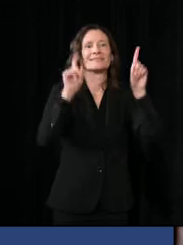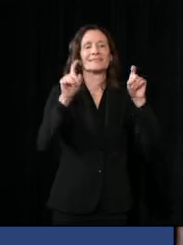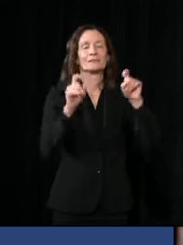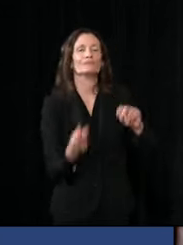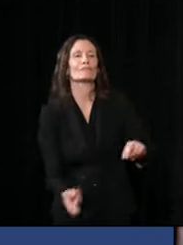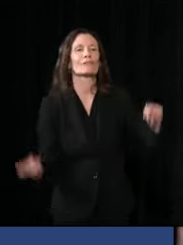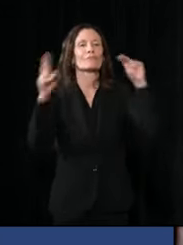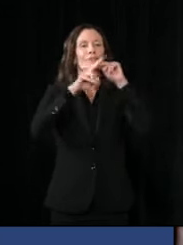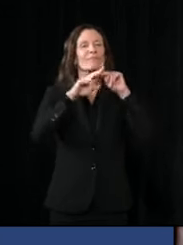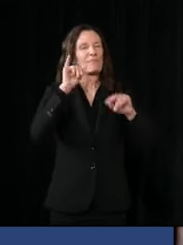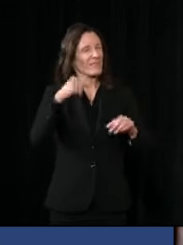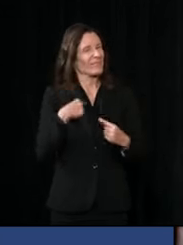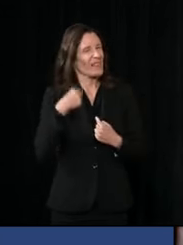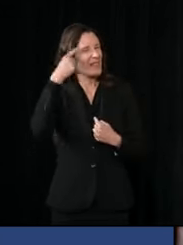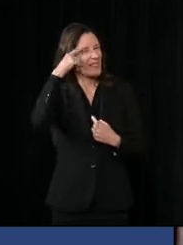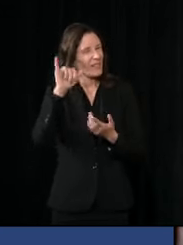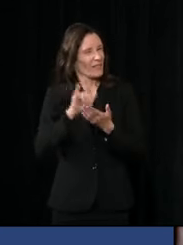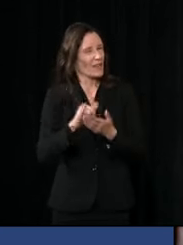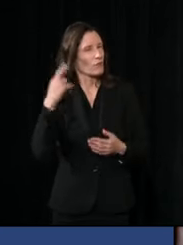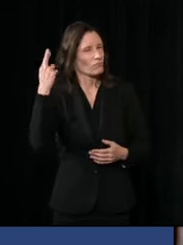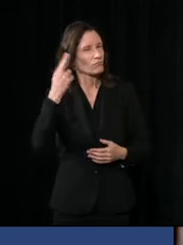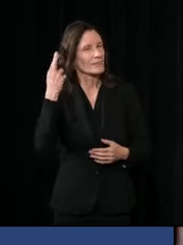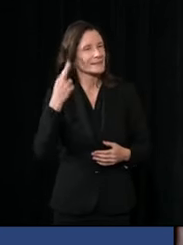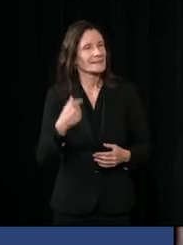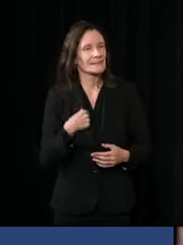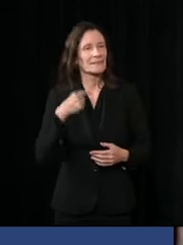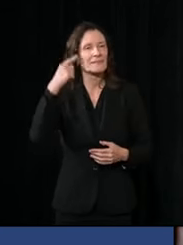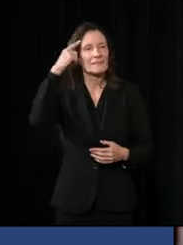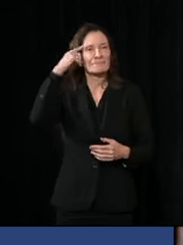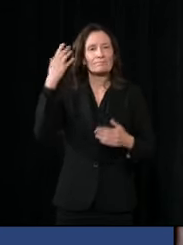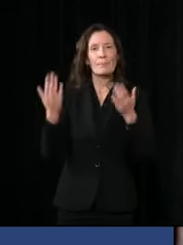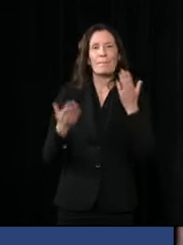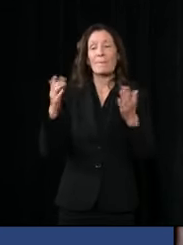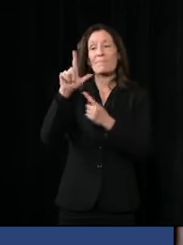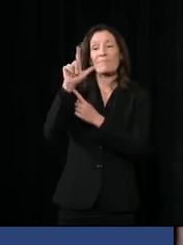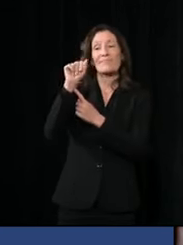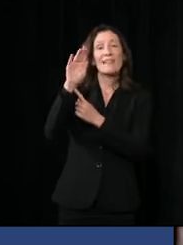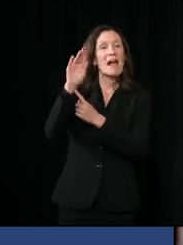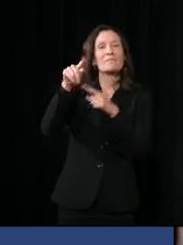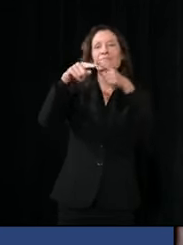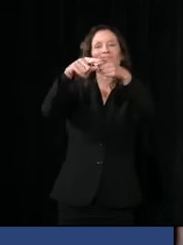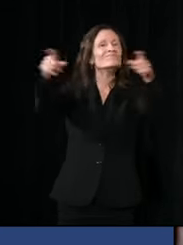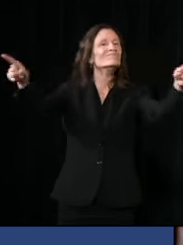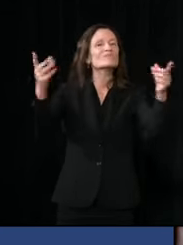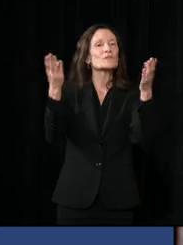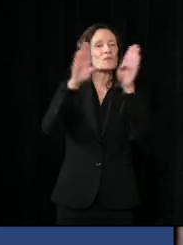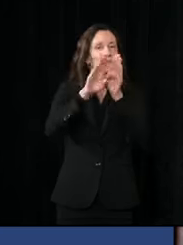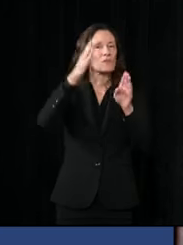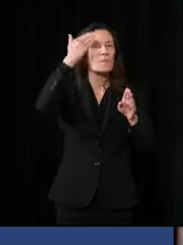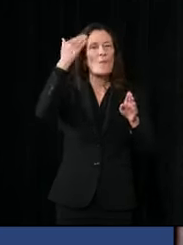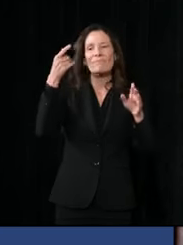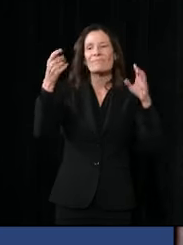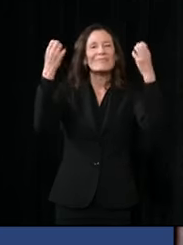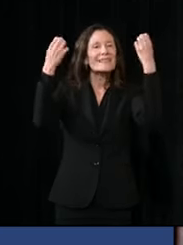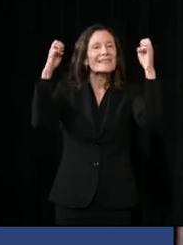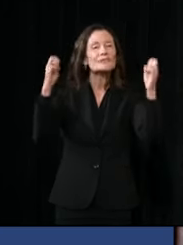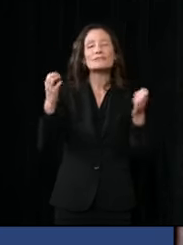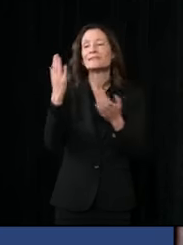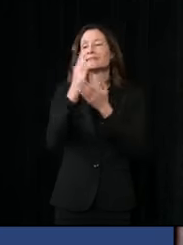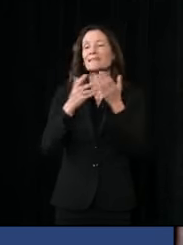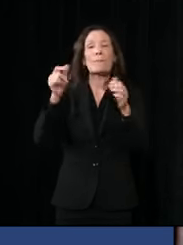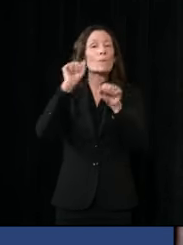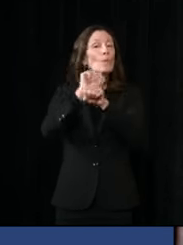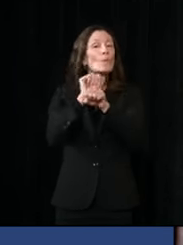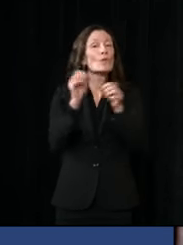came from laboratories that might not have been keeping up on a daily basis. So what we're